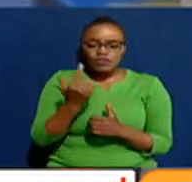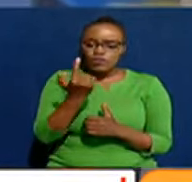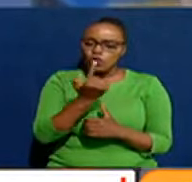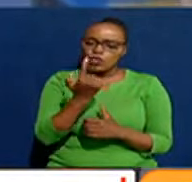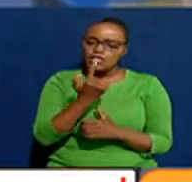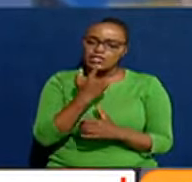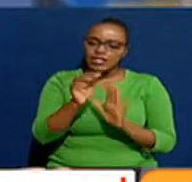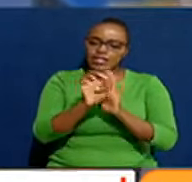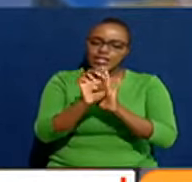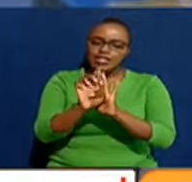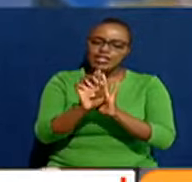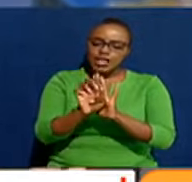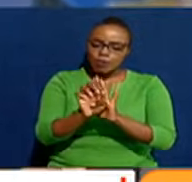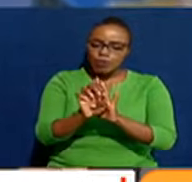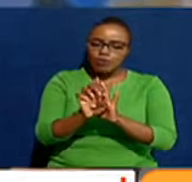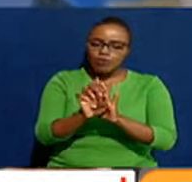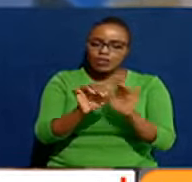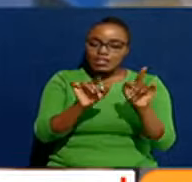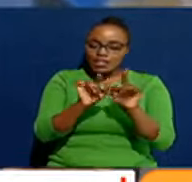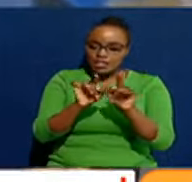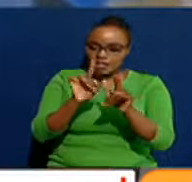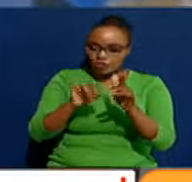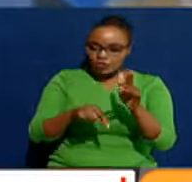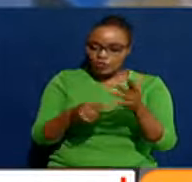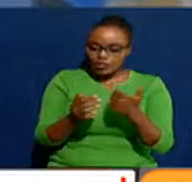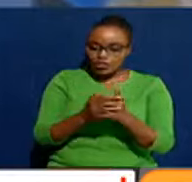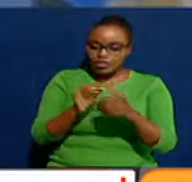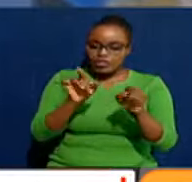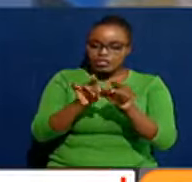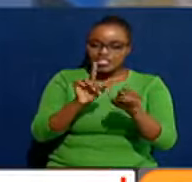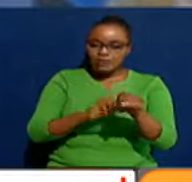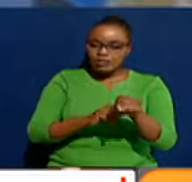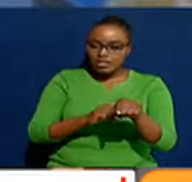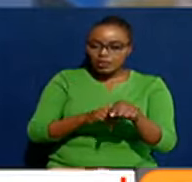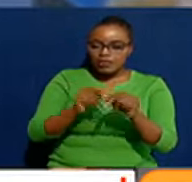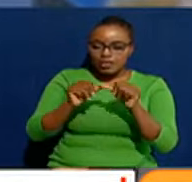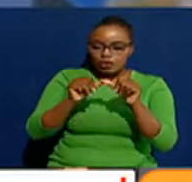the... And therefore, when they keep thinking that